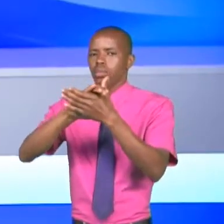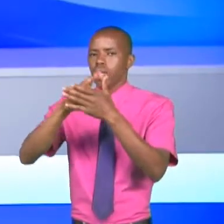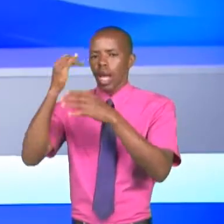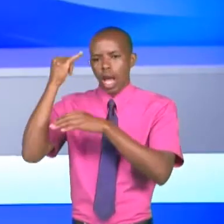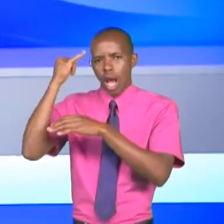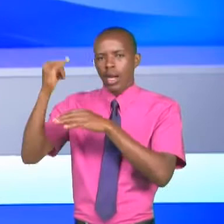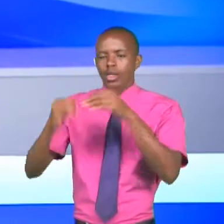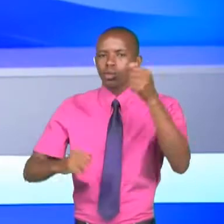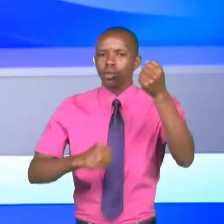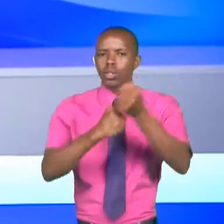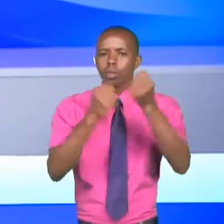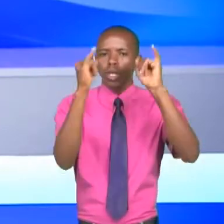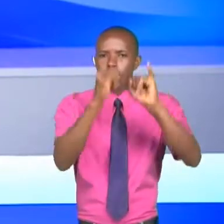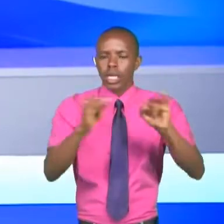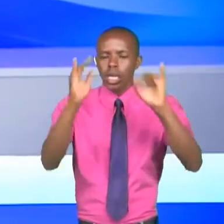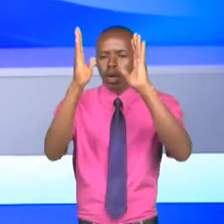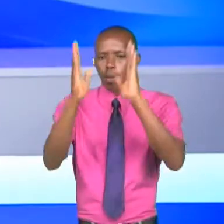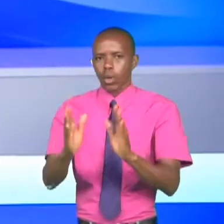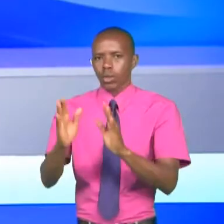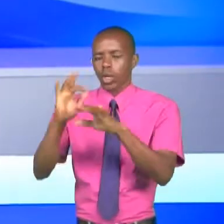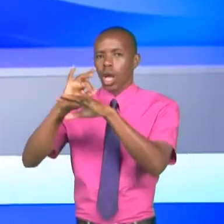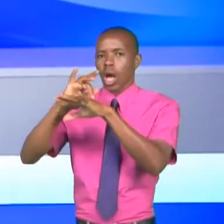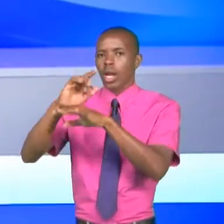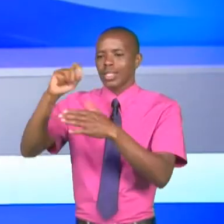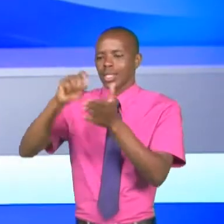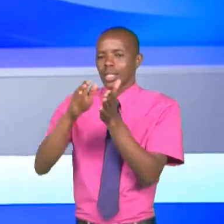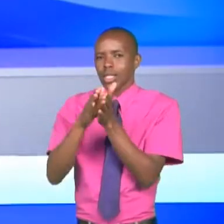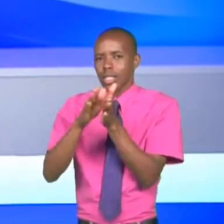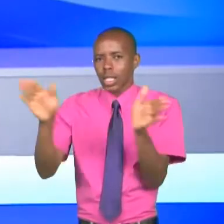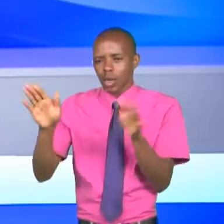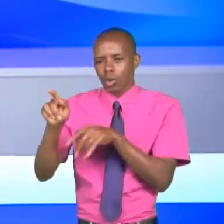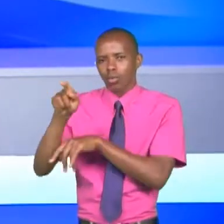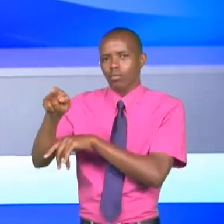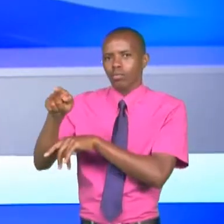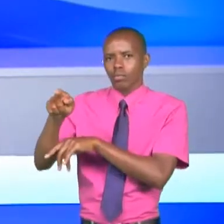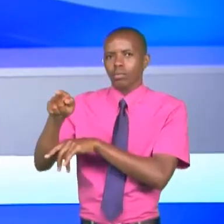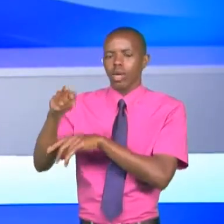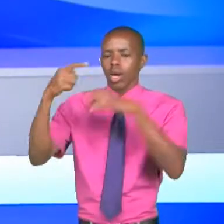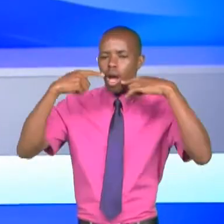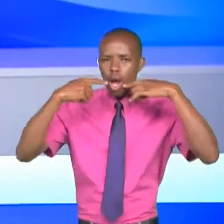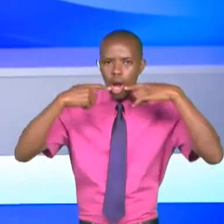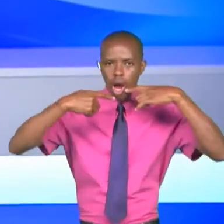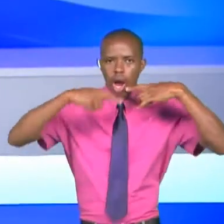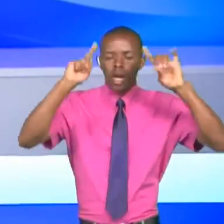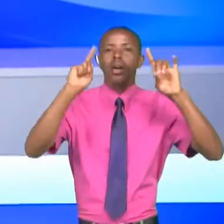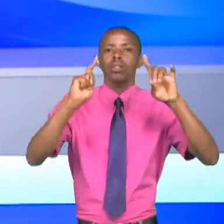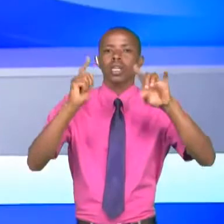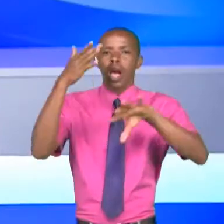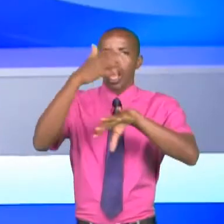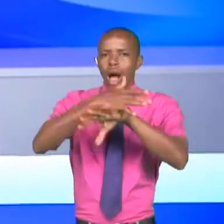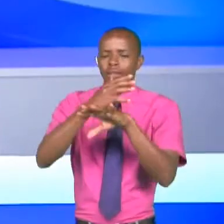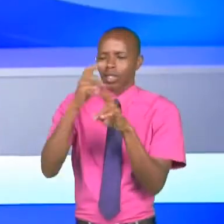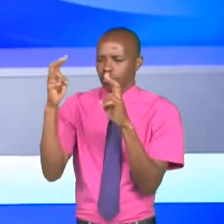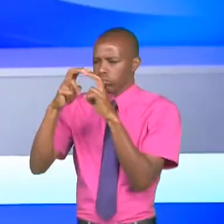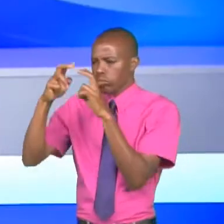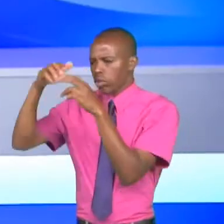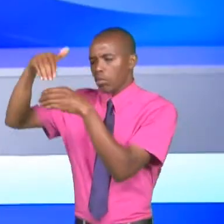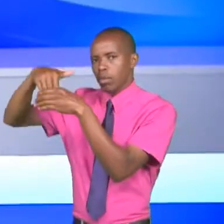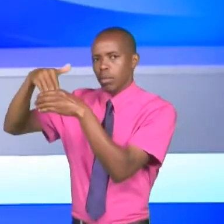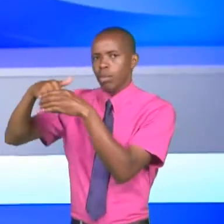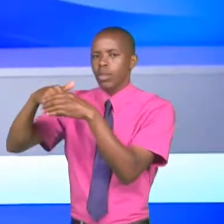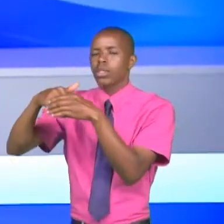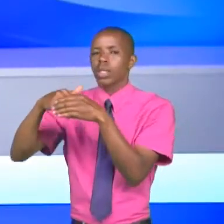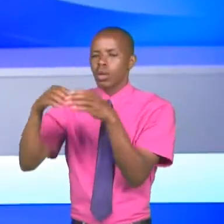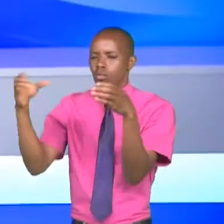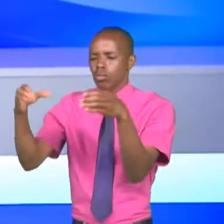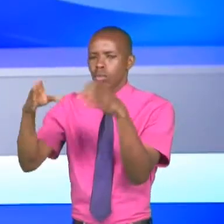an independent candidate. Earlier on, Party Secretary General Raphael Tuju had announced that after internal consultations, the party had